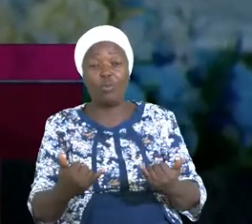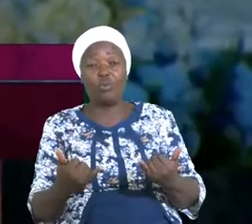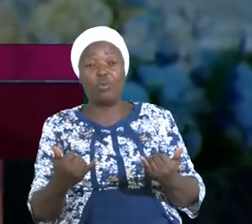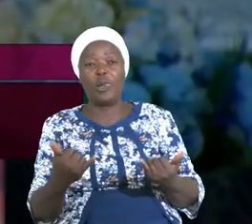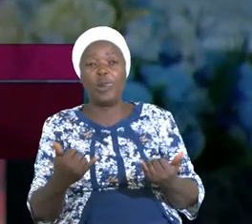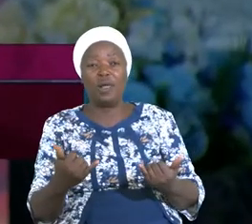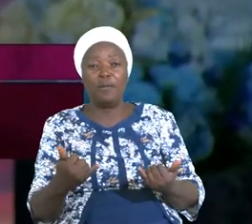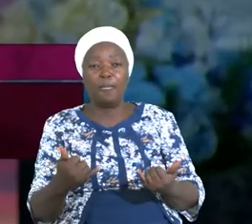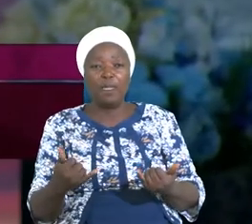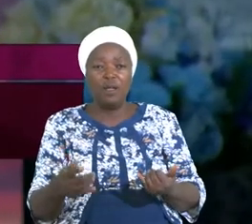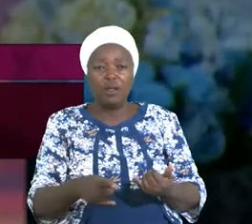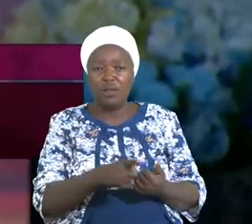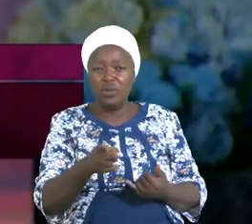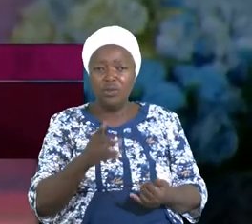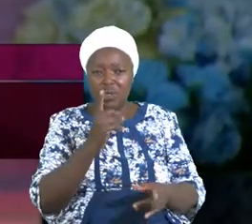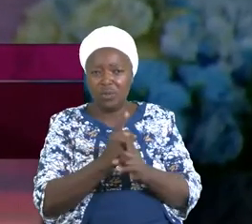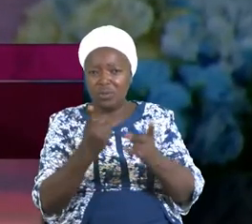Those who are just to come in,